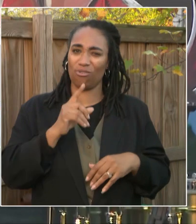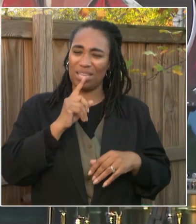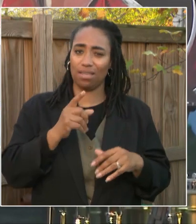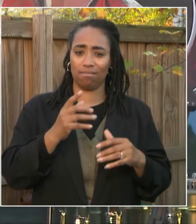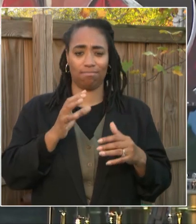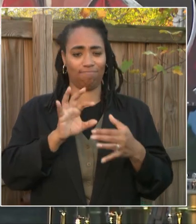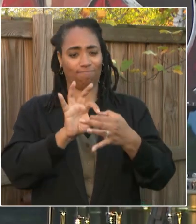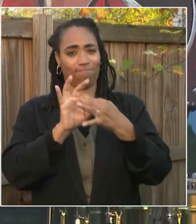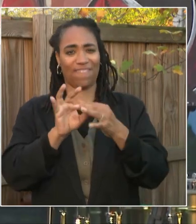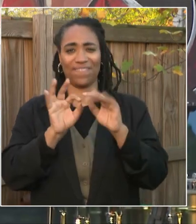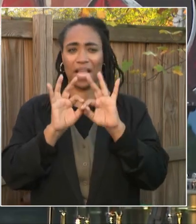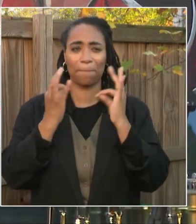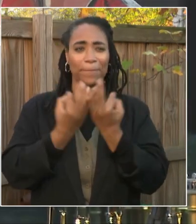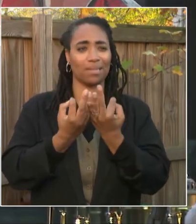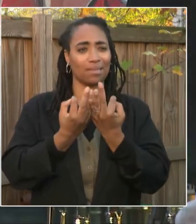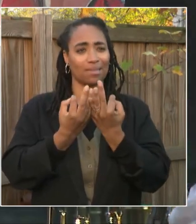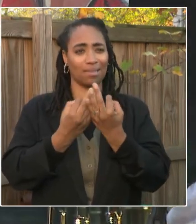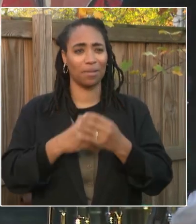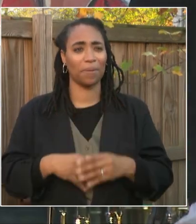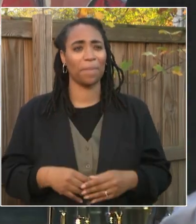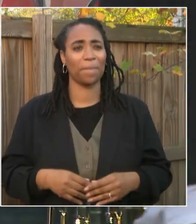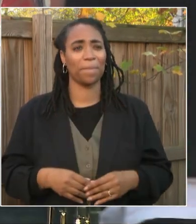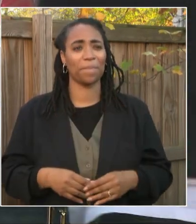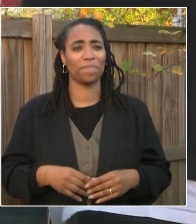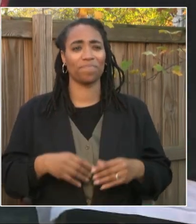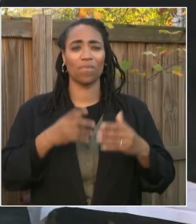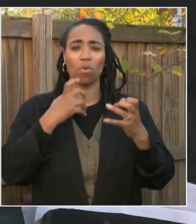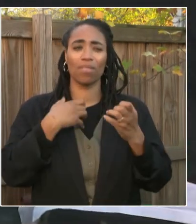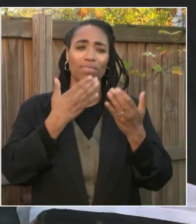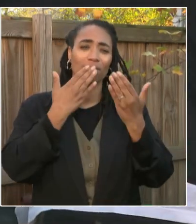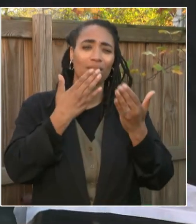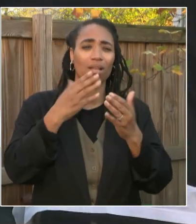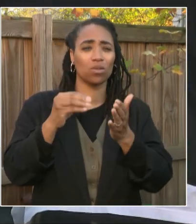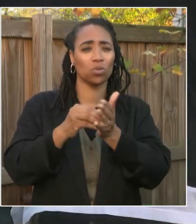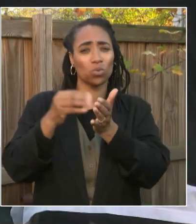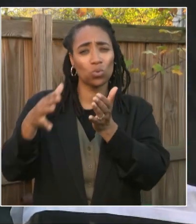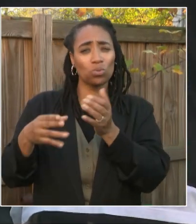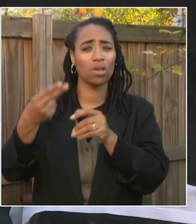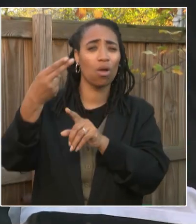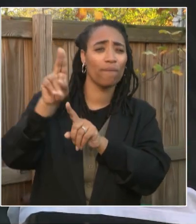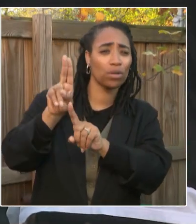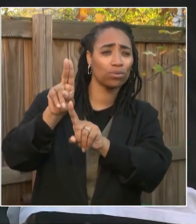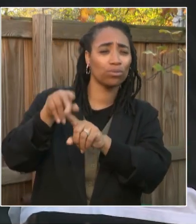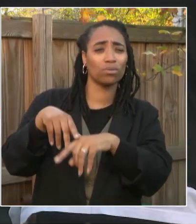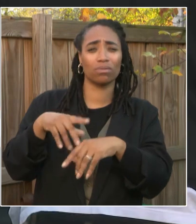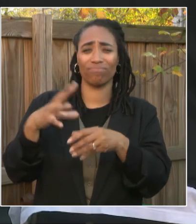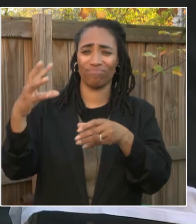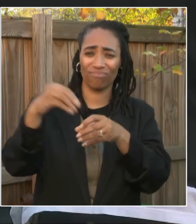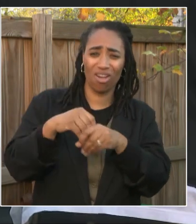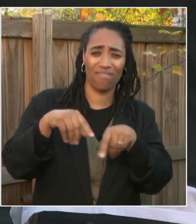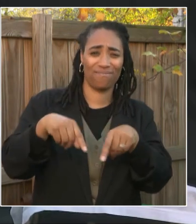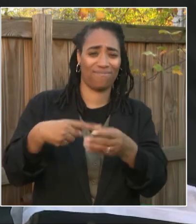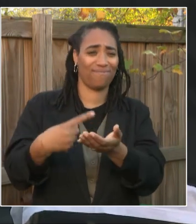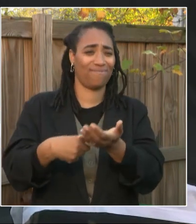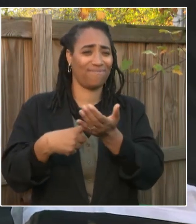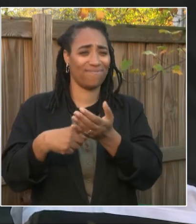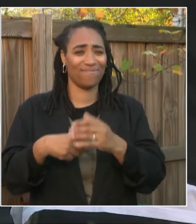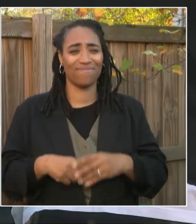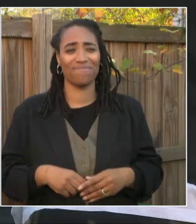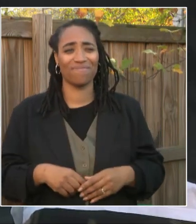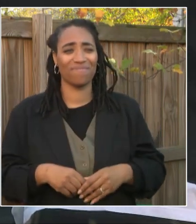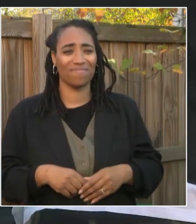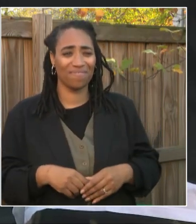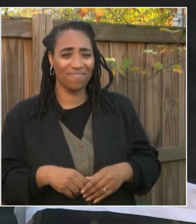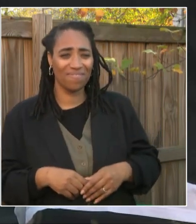thank all of my students, all my PhD students at Howard. We would not be here without them. Brian Jenkins, Geneva